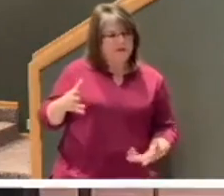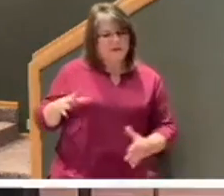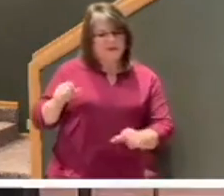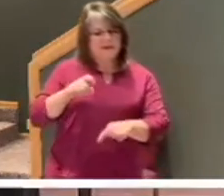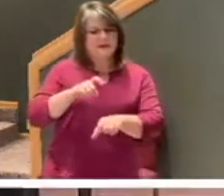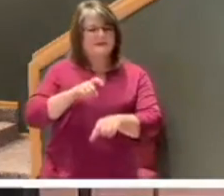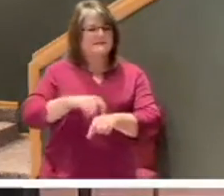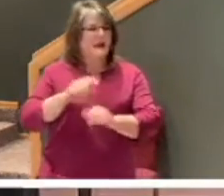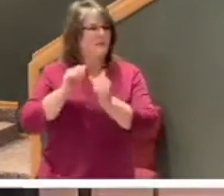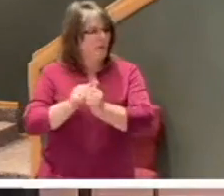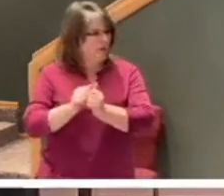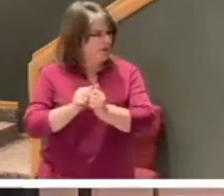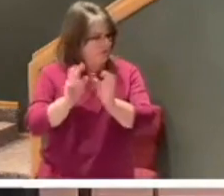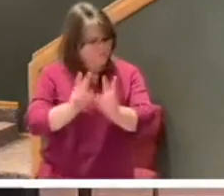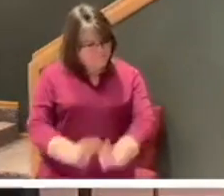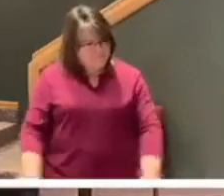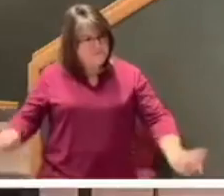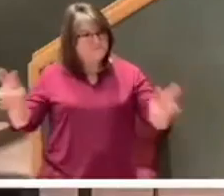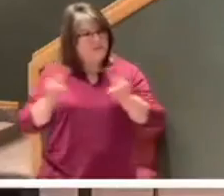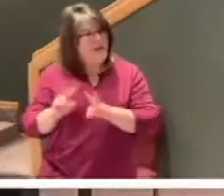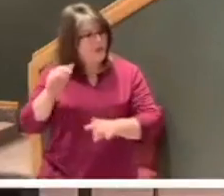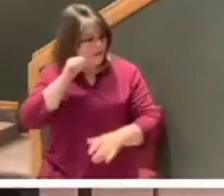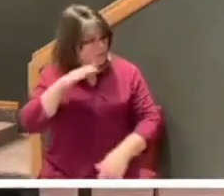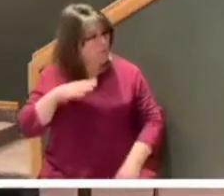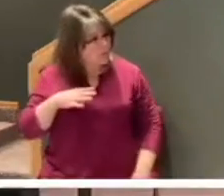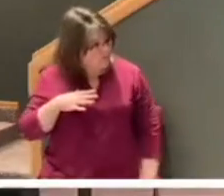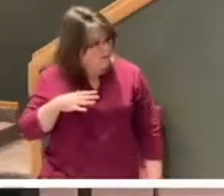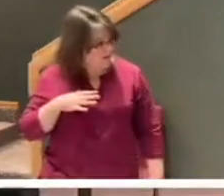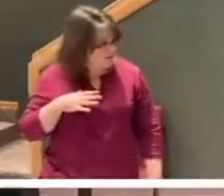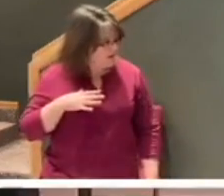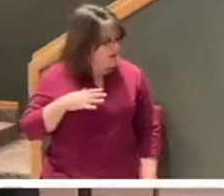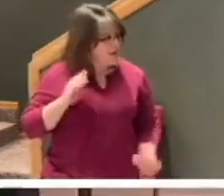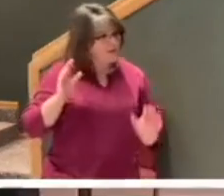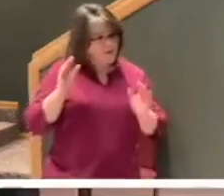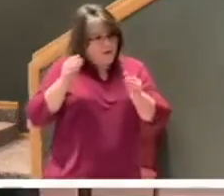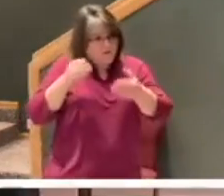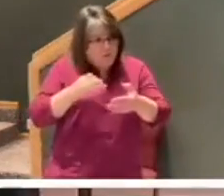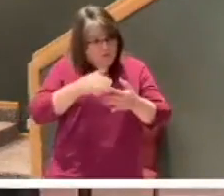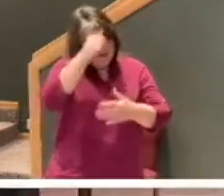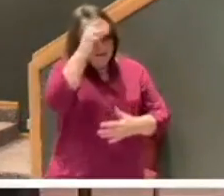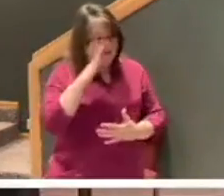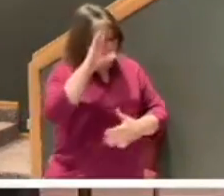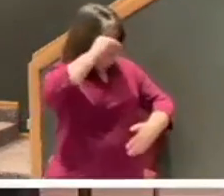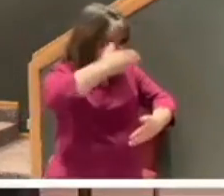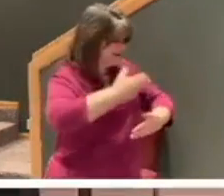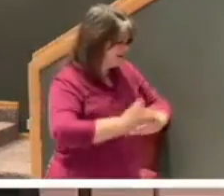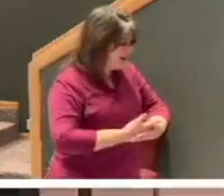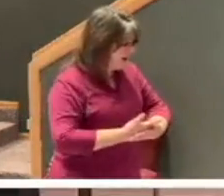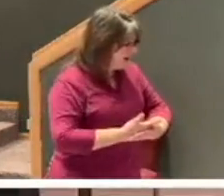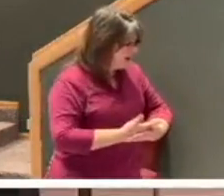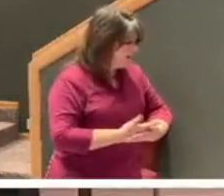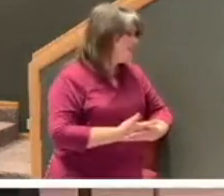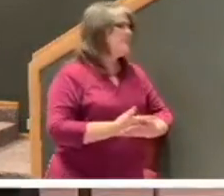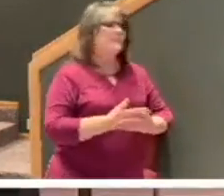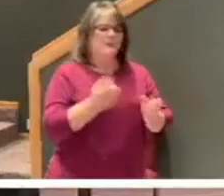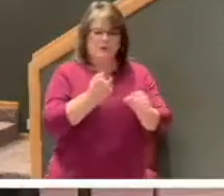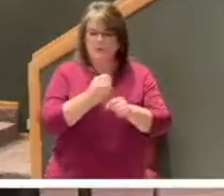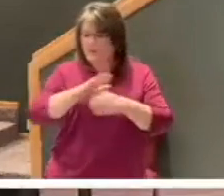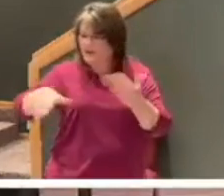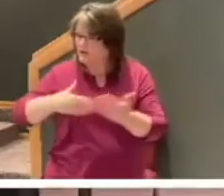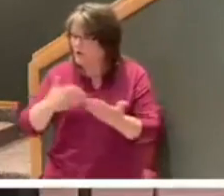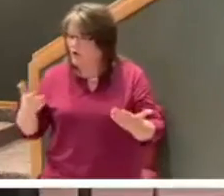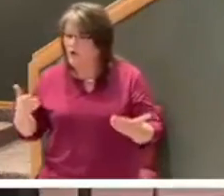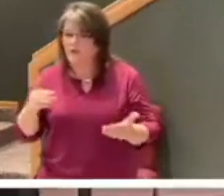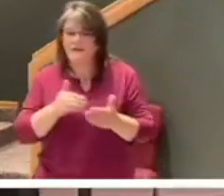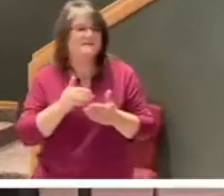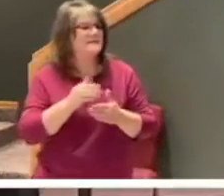her, valuing her. The focus of God the Son who made all things in